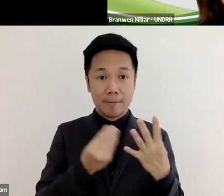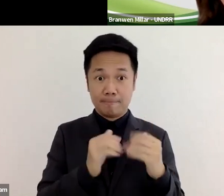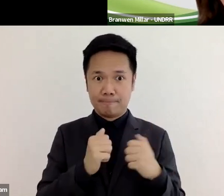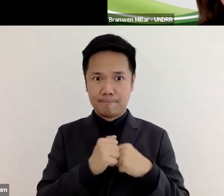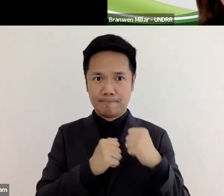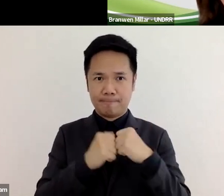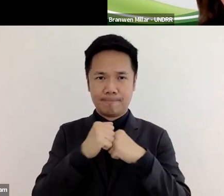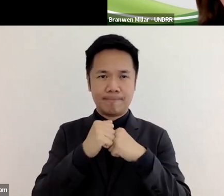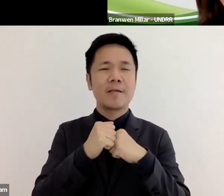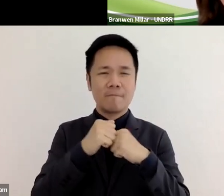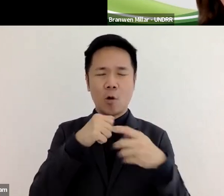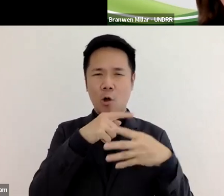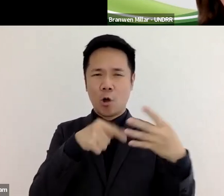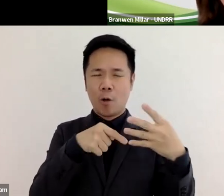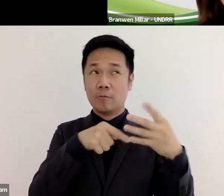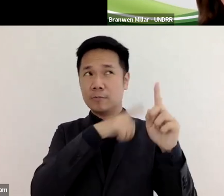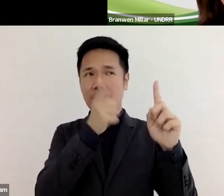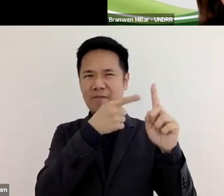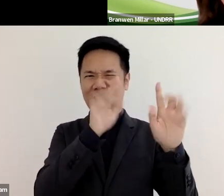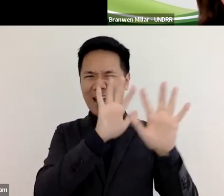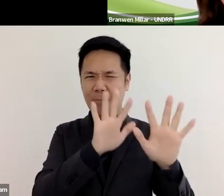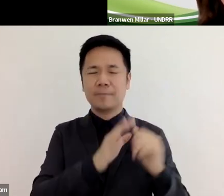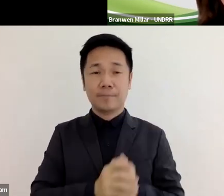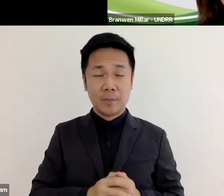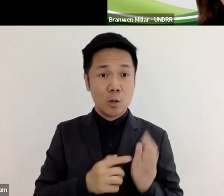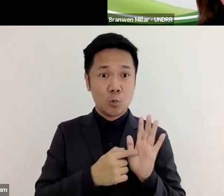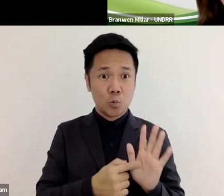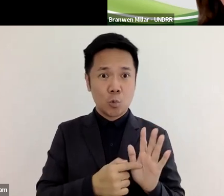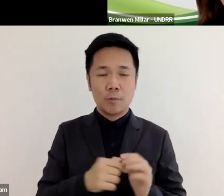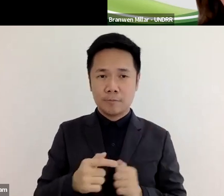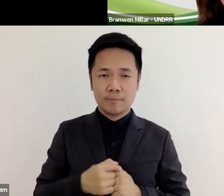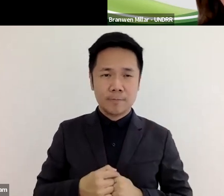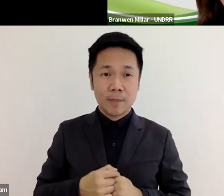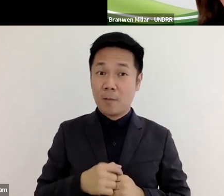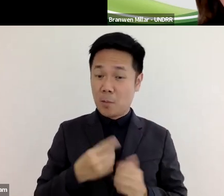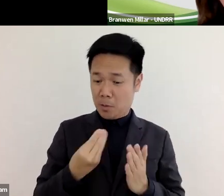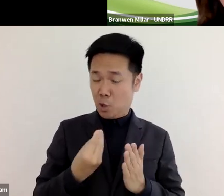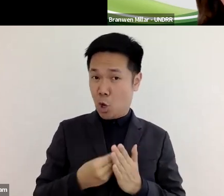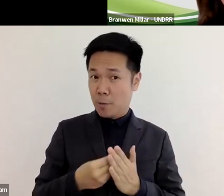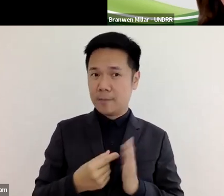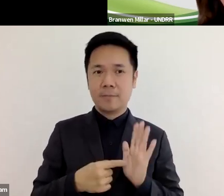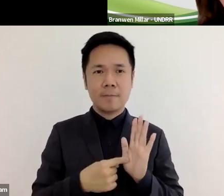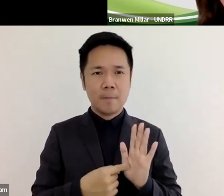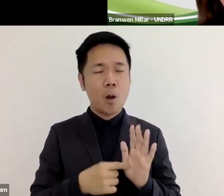needed to climate actions. For Thailand, the bio-circular and green economy model, or